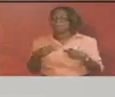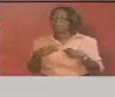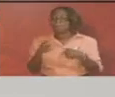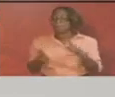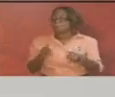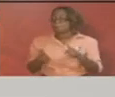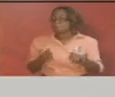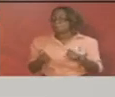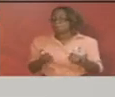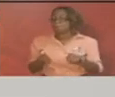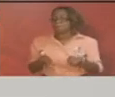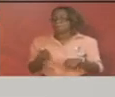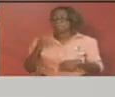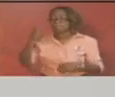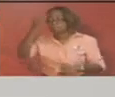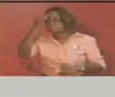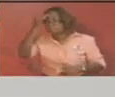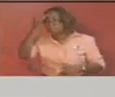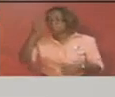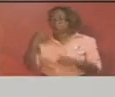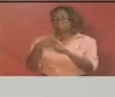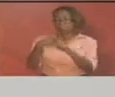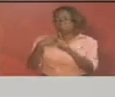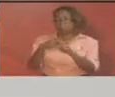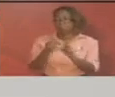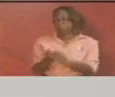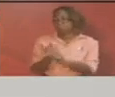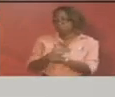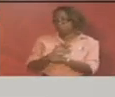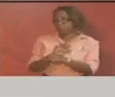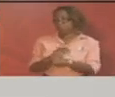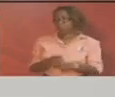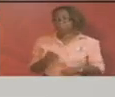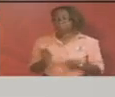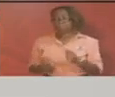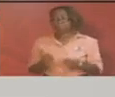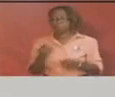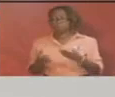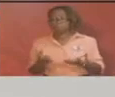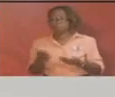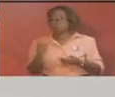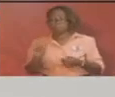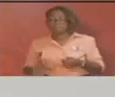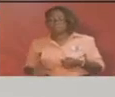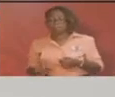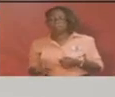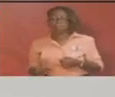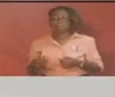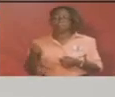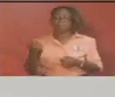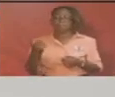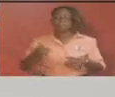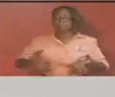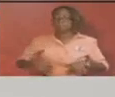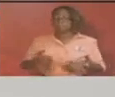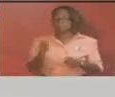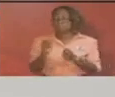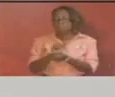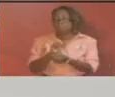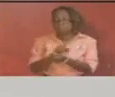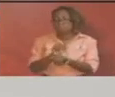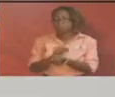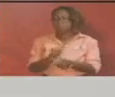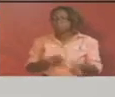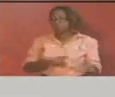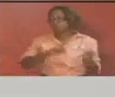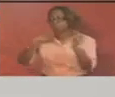County Caroni or Victoria. A lot of people live in deep parts of San Fernando and they work in Port of Spain. And very quickly it can spread from one place